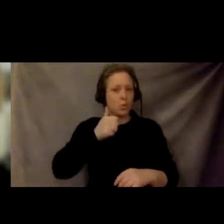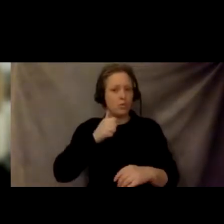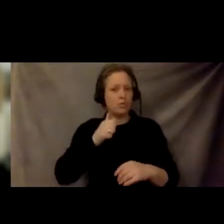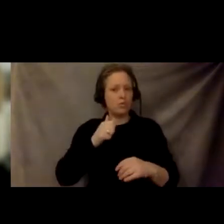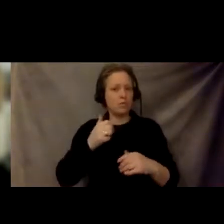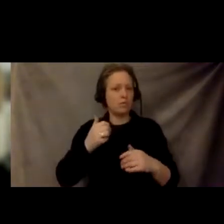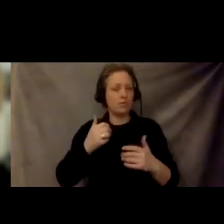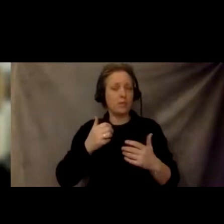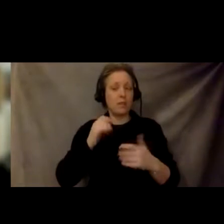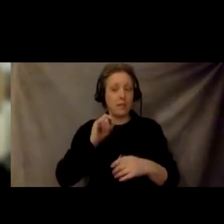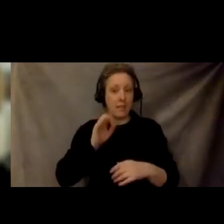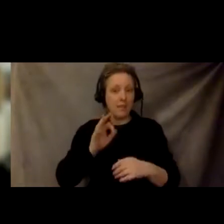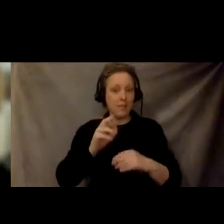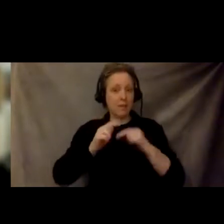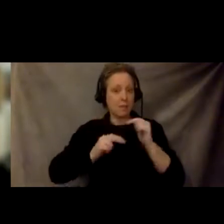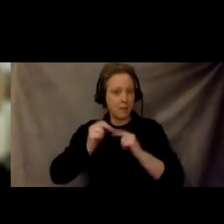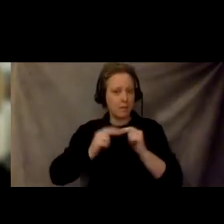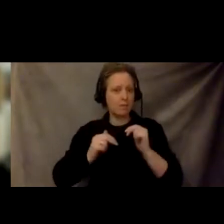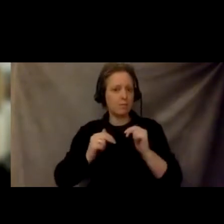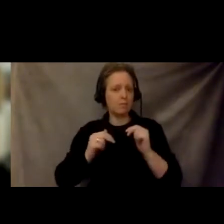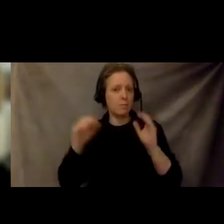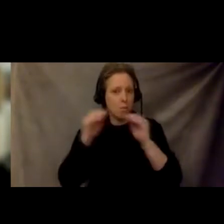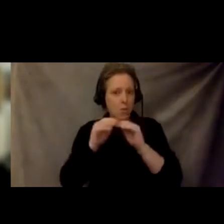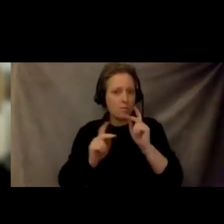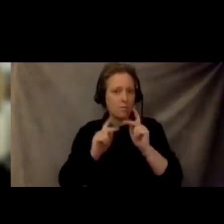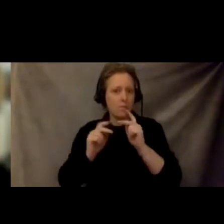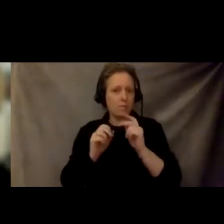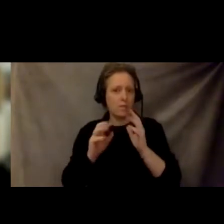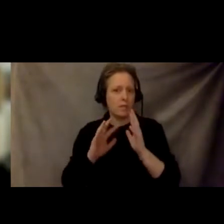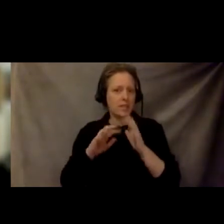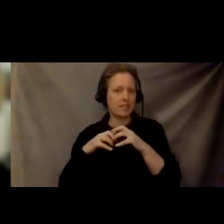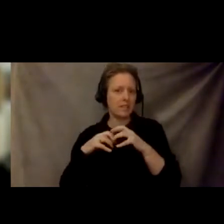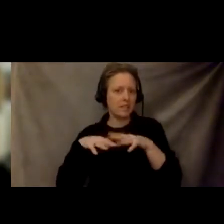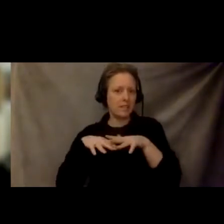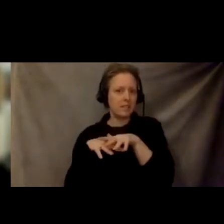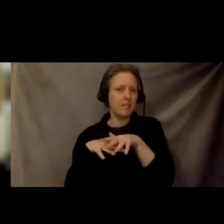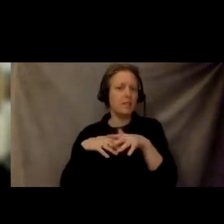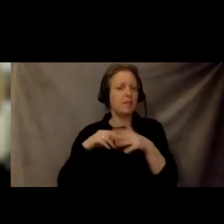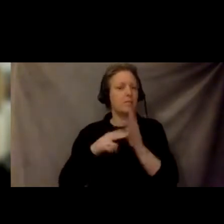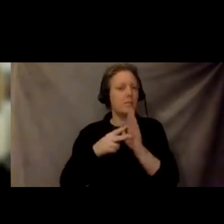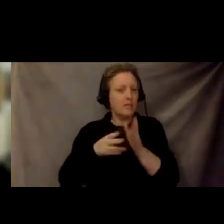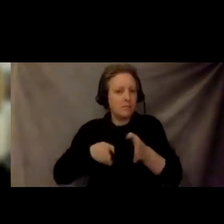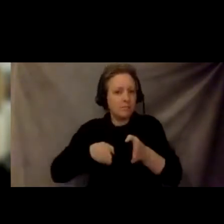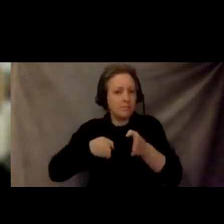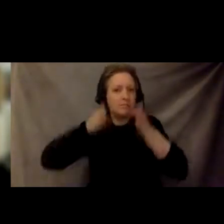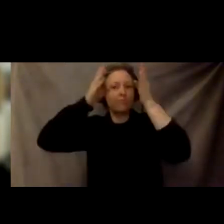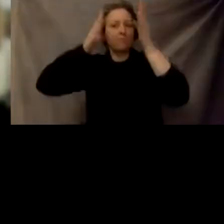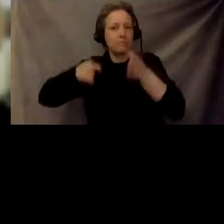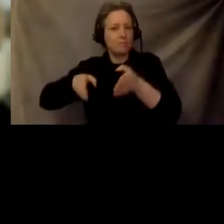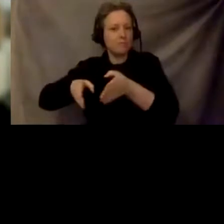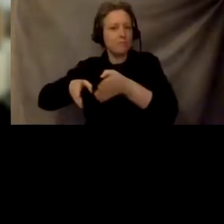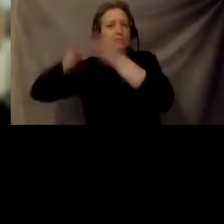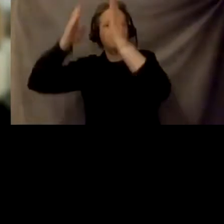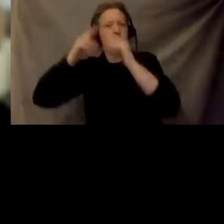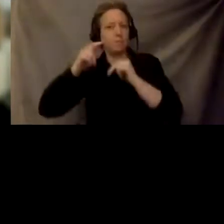higher, and you'd have people in there. They'd own their units. So it'd be like you see in all their major cities. And they said there's no